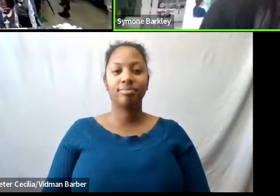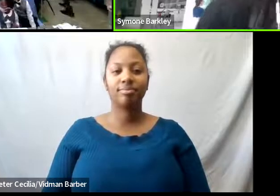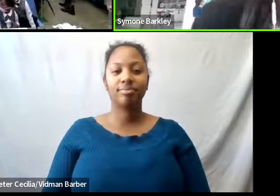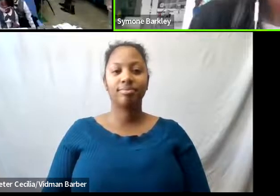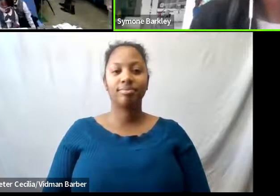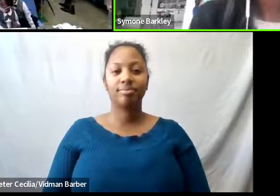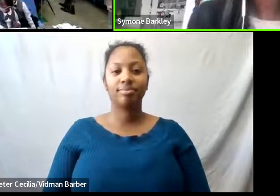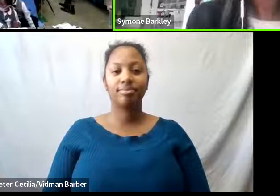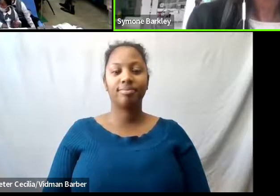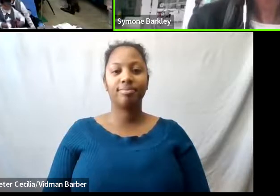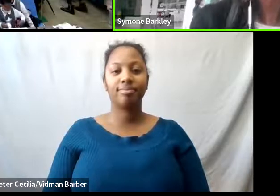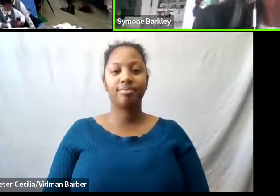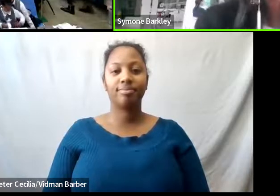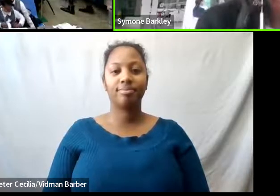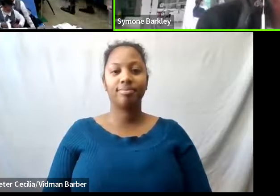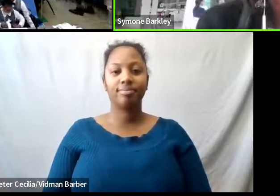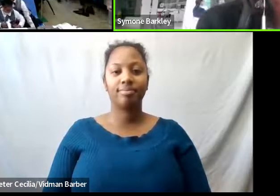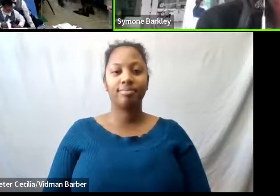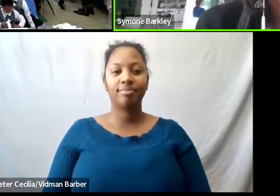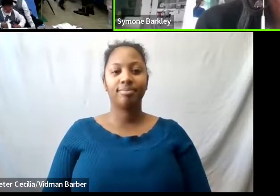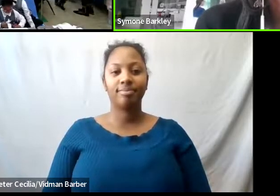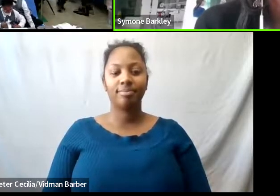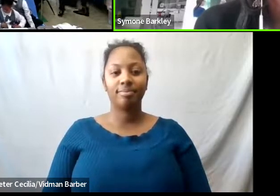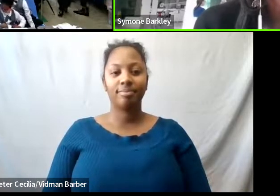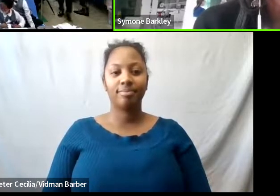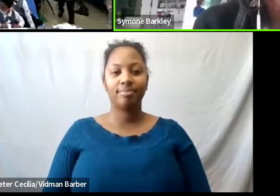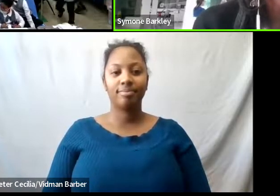How we doing?